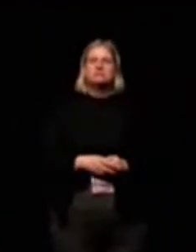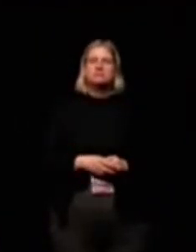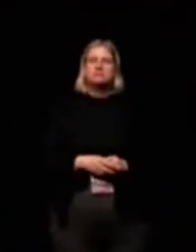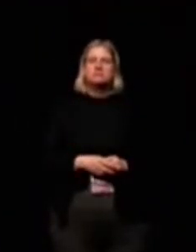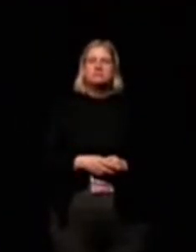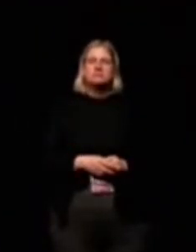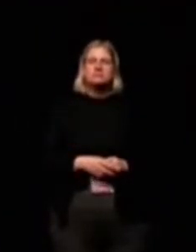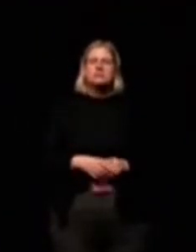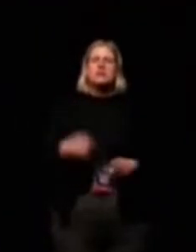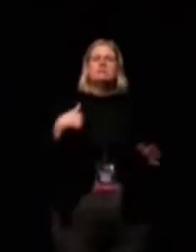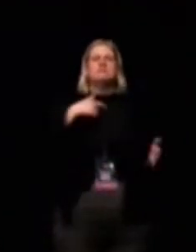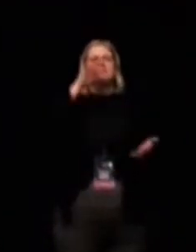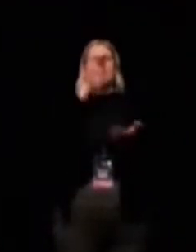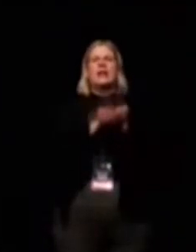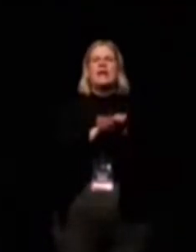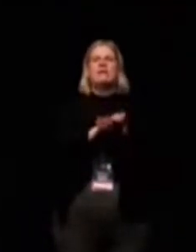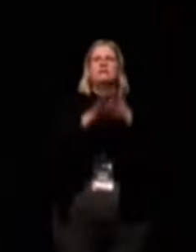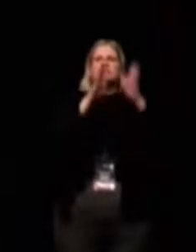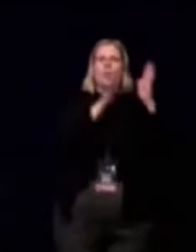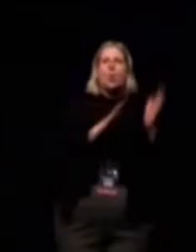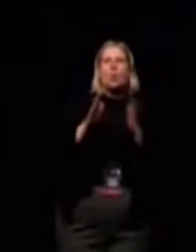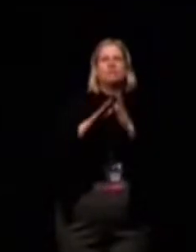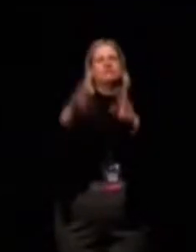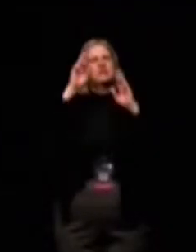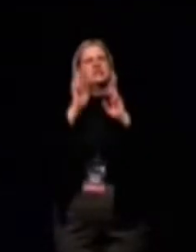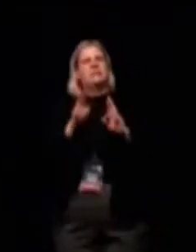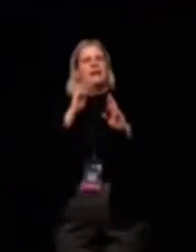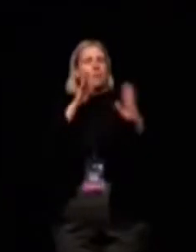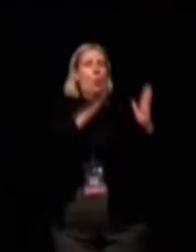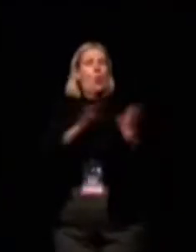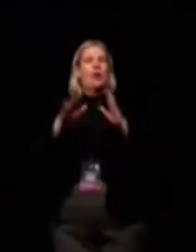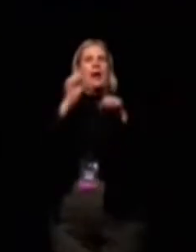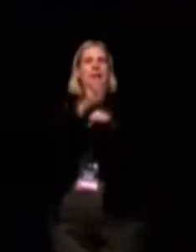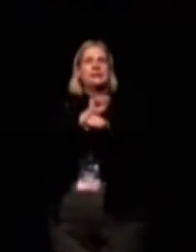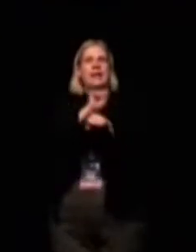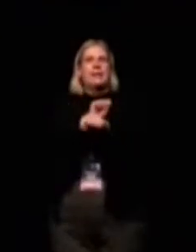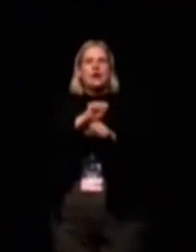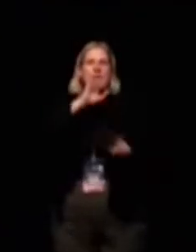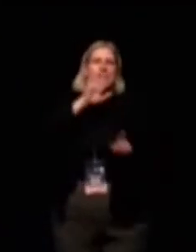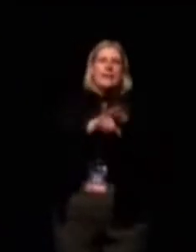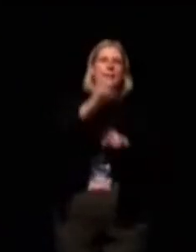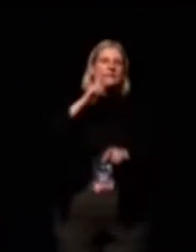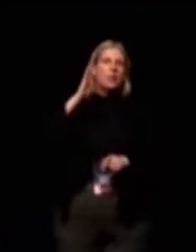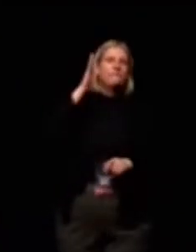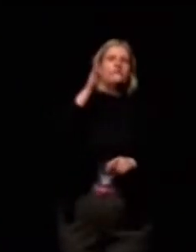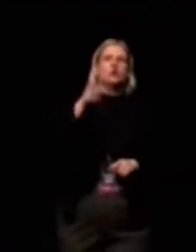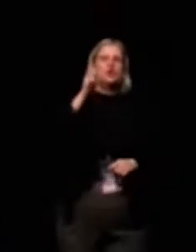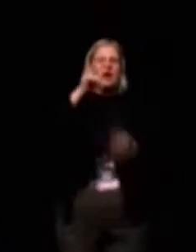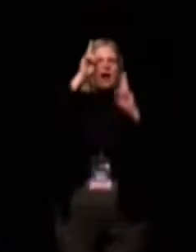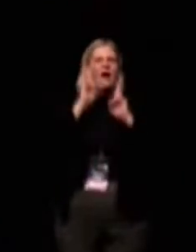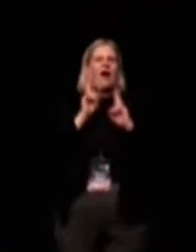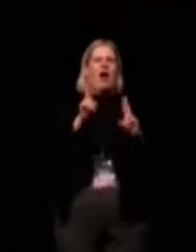in a respect for organized labor and a commitment to a future that honors our heritage of